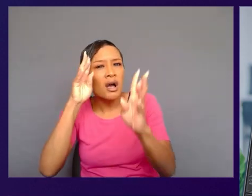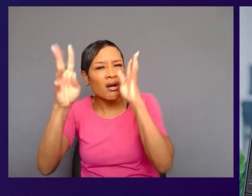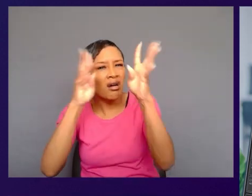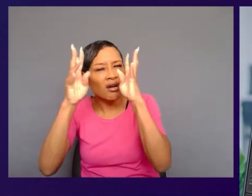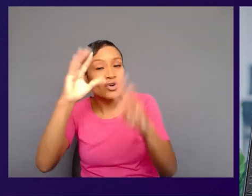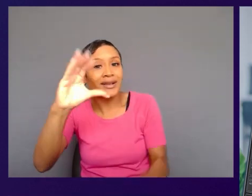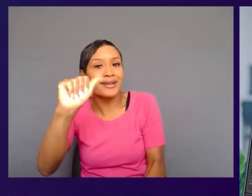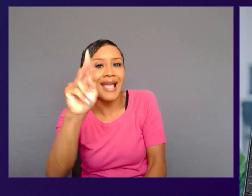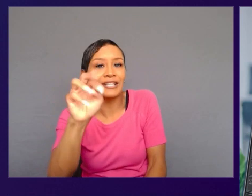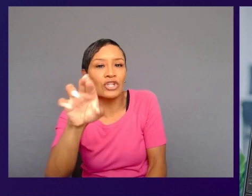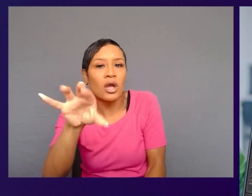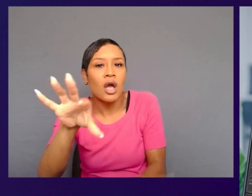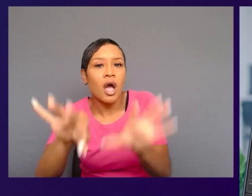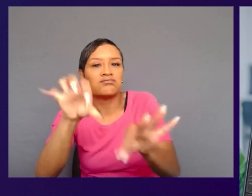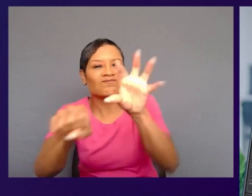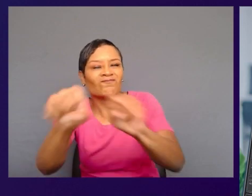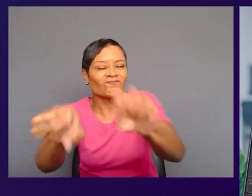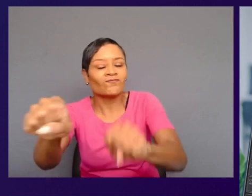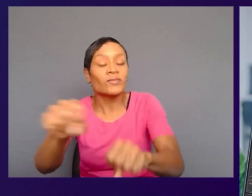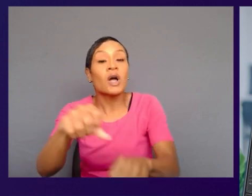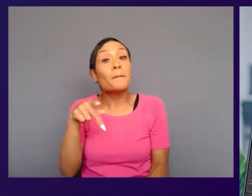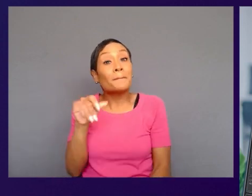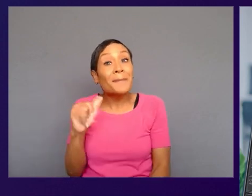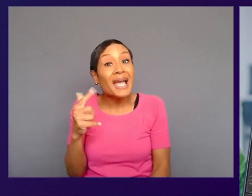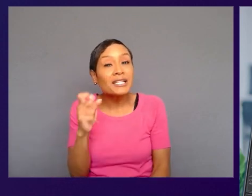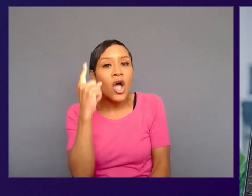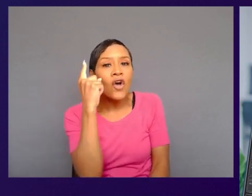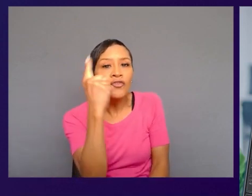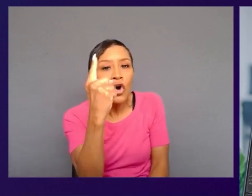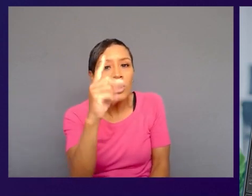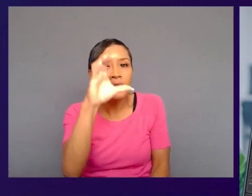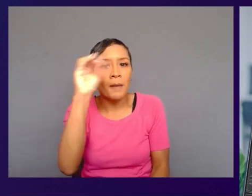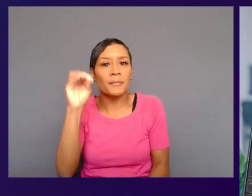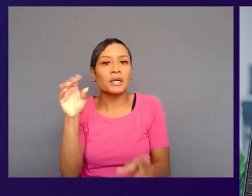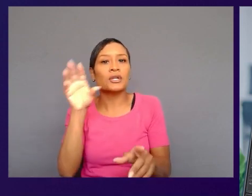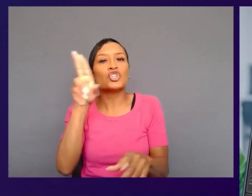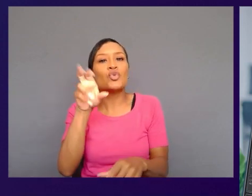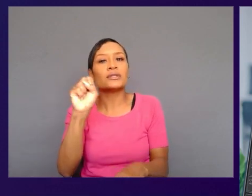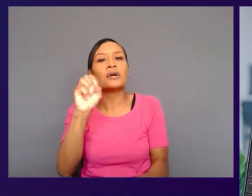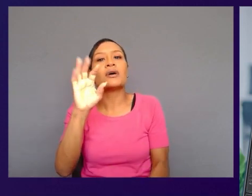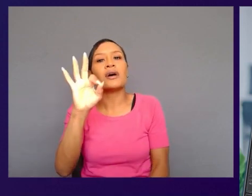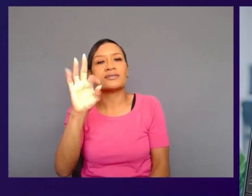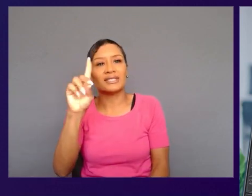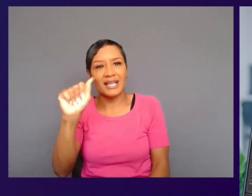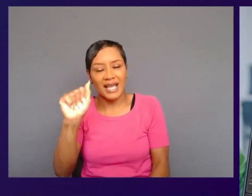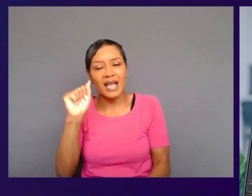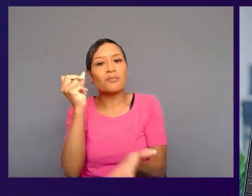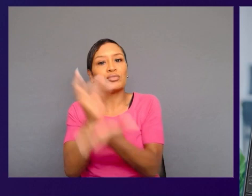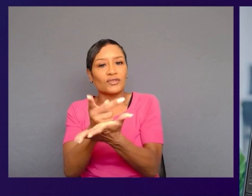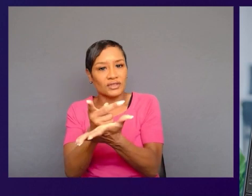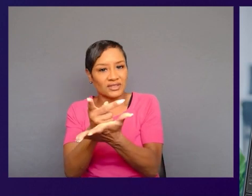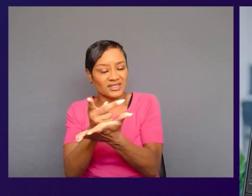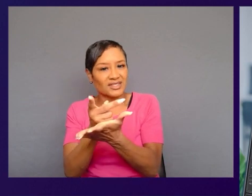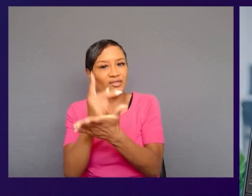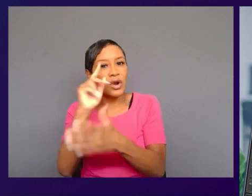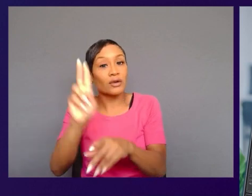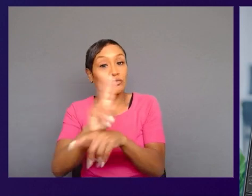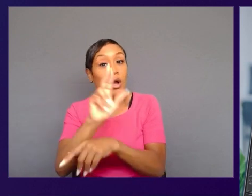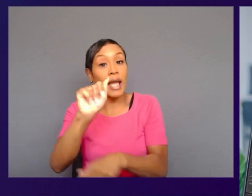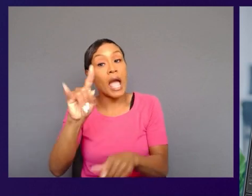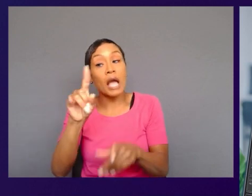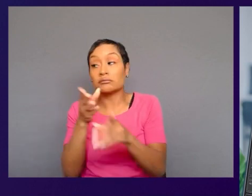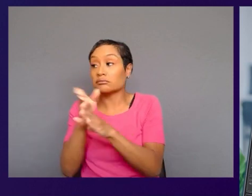cancer detection, Page was actually the first company to get the US Food and Drug Administration's approval to use AI in the field